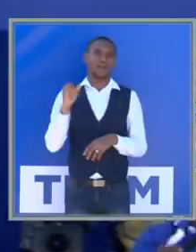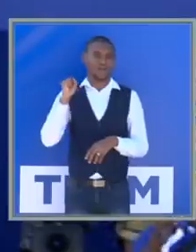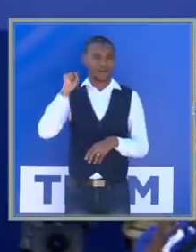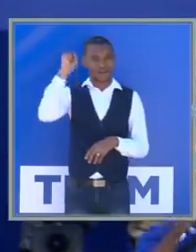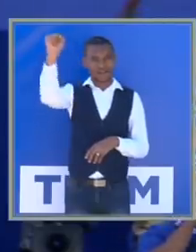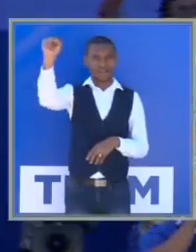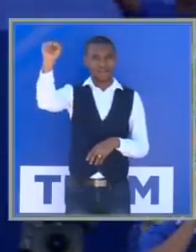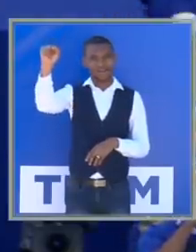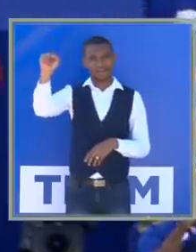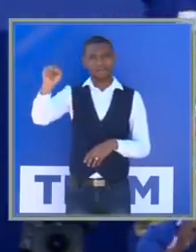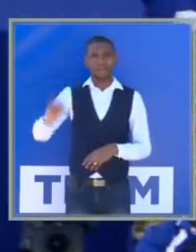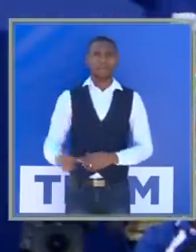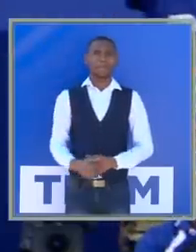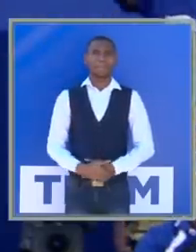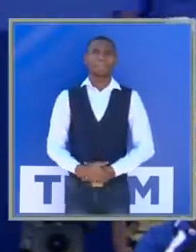Amandla!